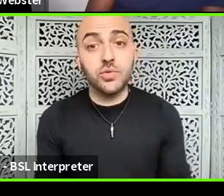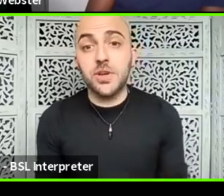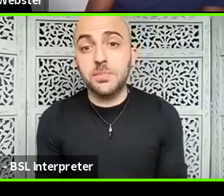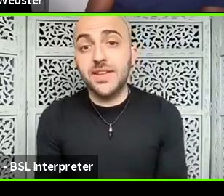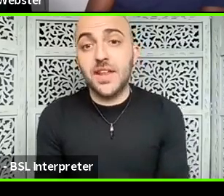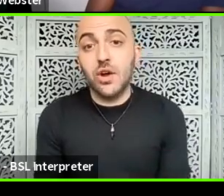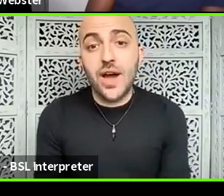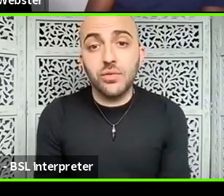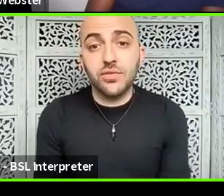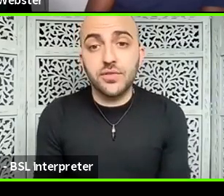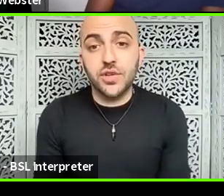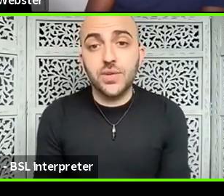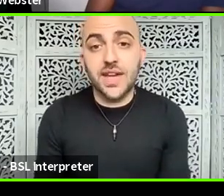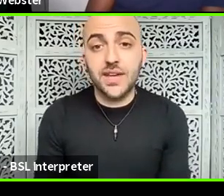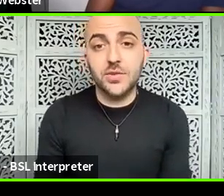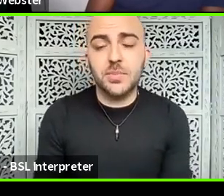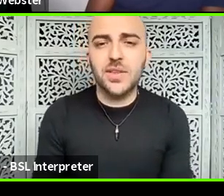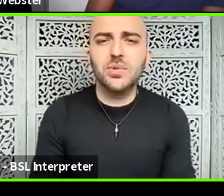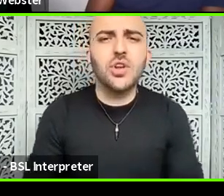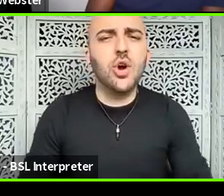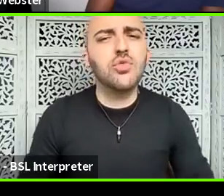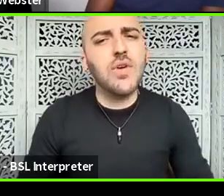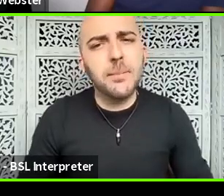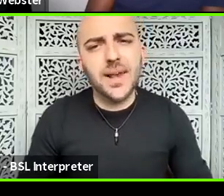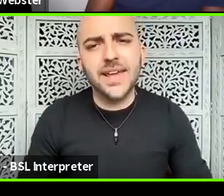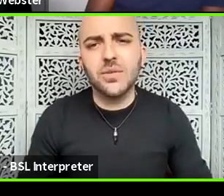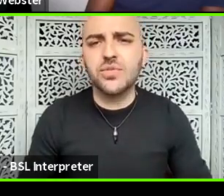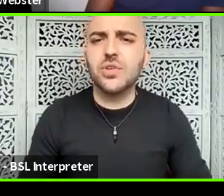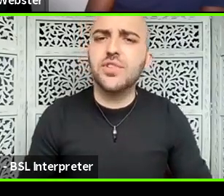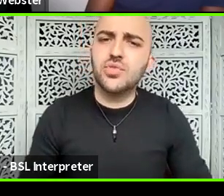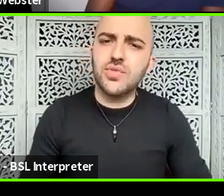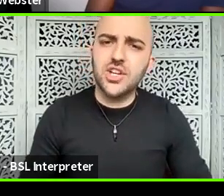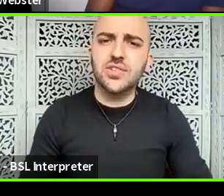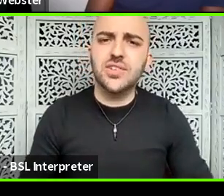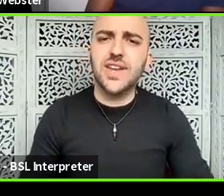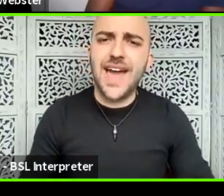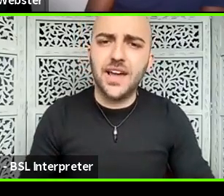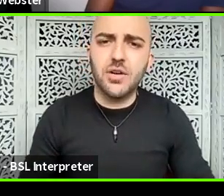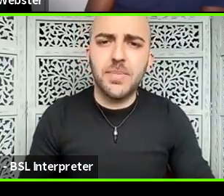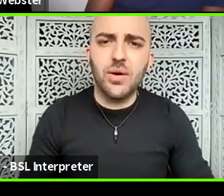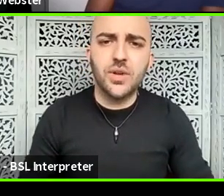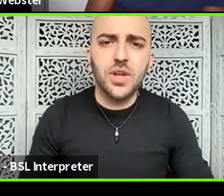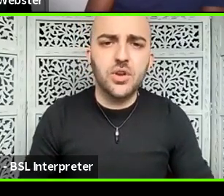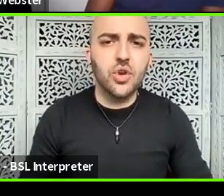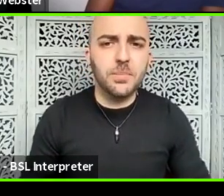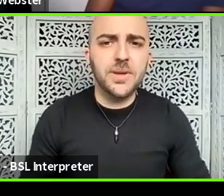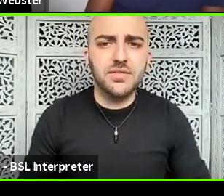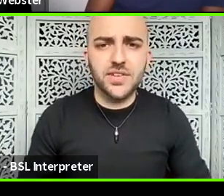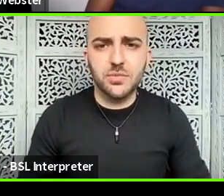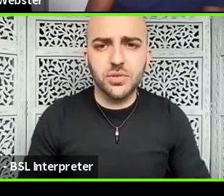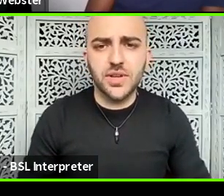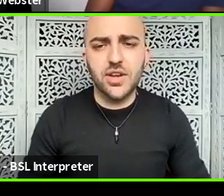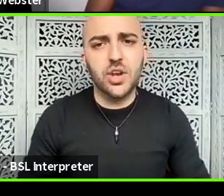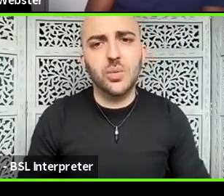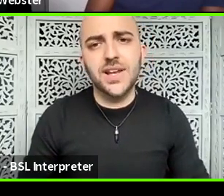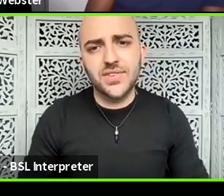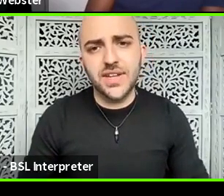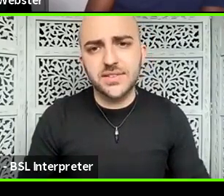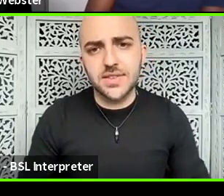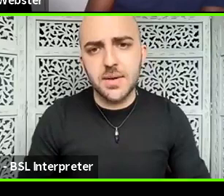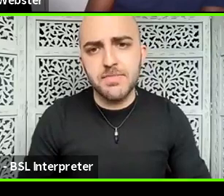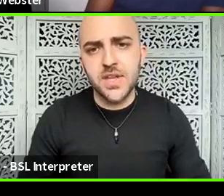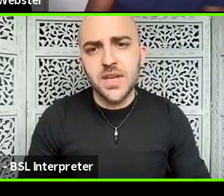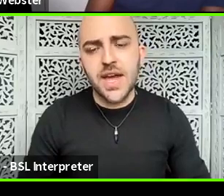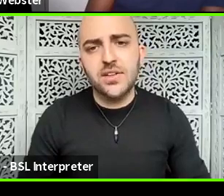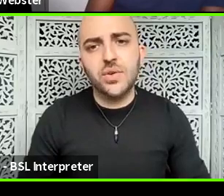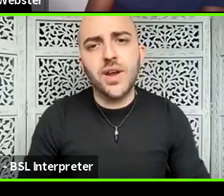the group's already been around for a few years, but there was a lot of grumbling, there was a lot of frustrations and anger about not being visible and no one